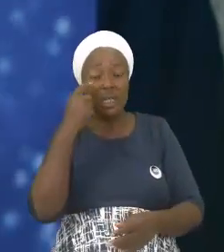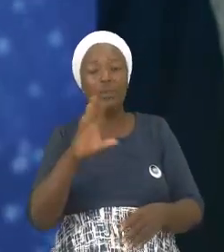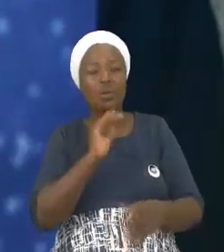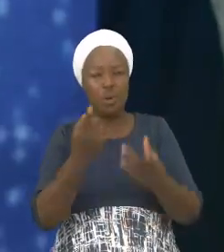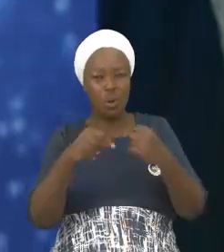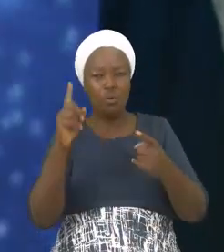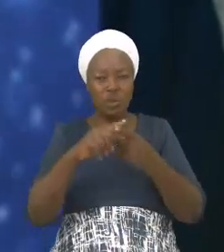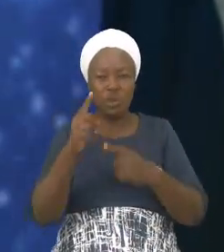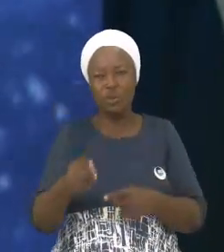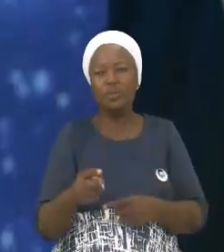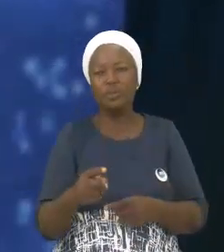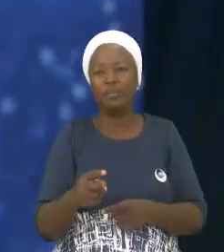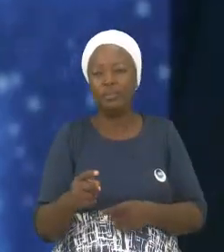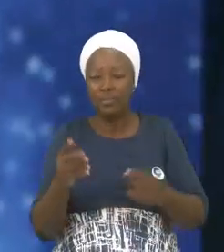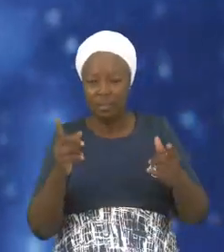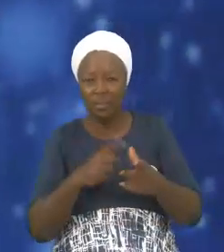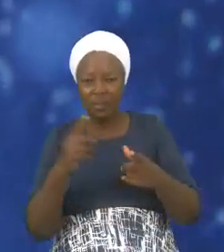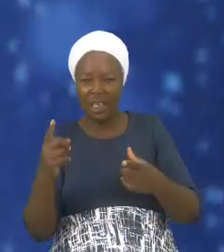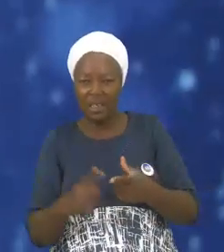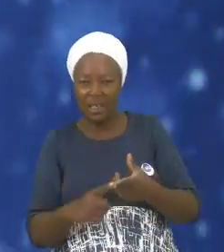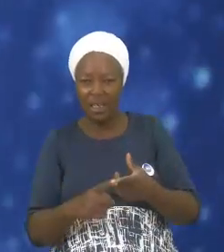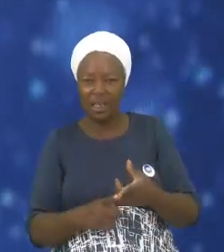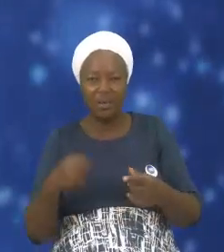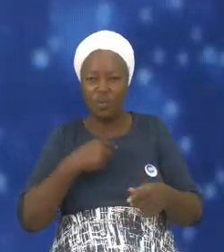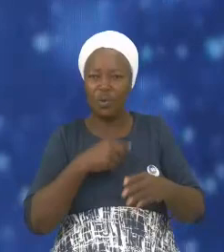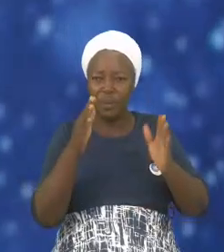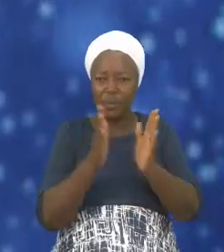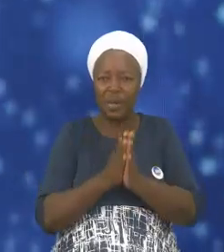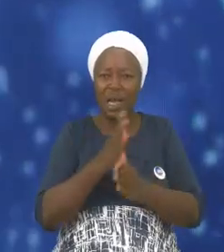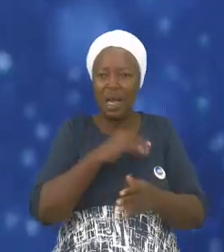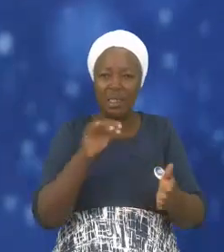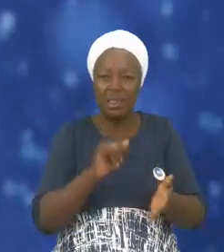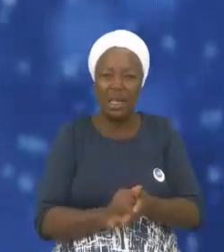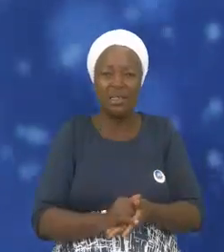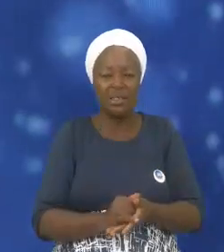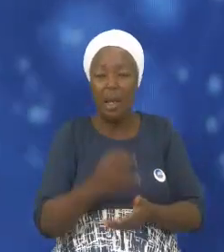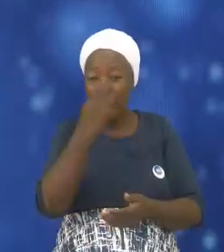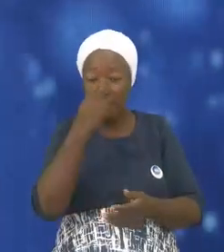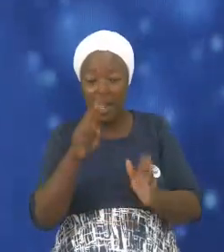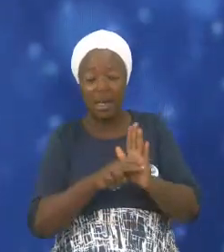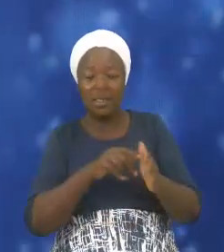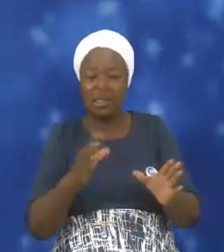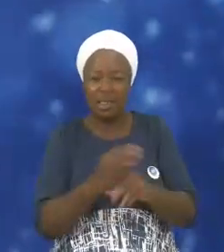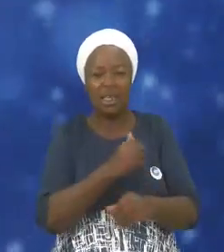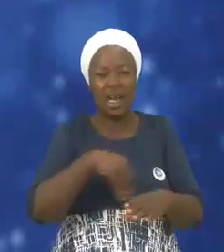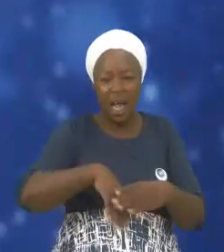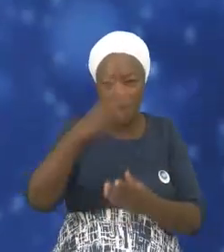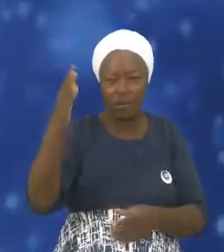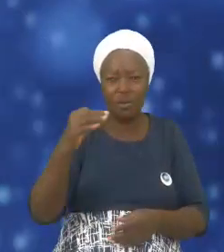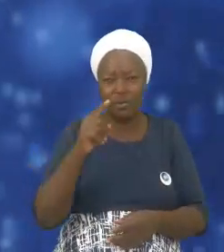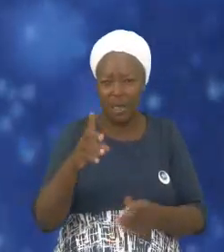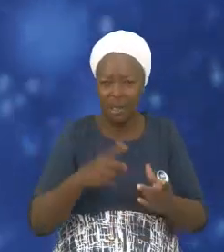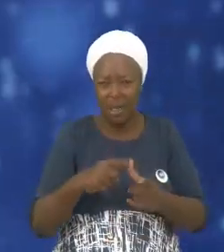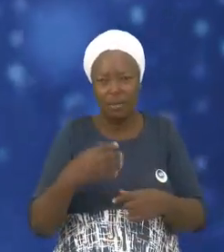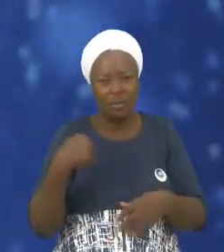come unto you. And then we pray and that blindness is cast off. And now we